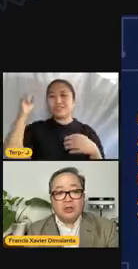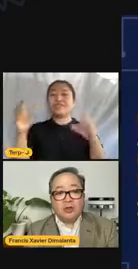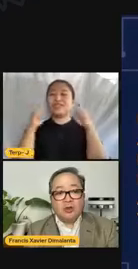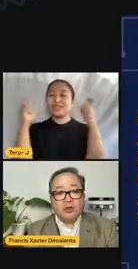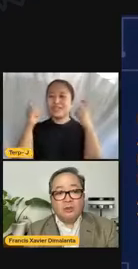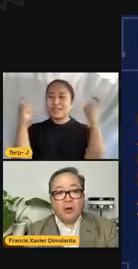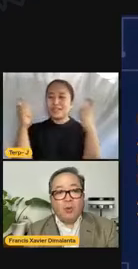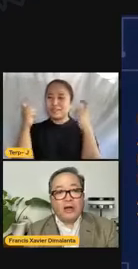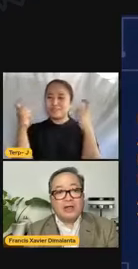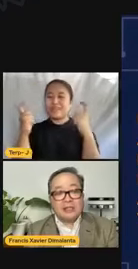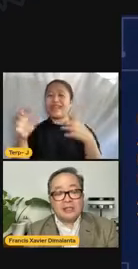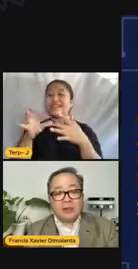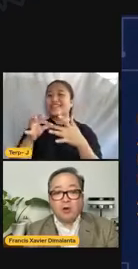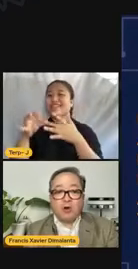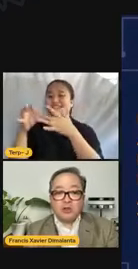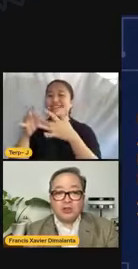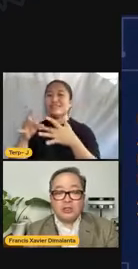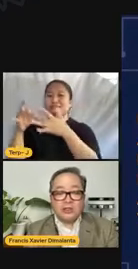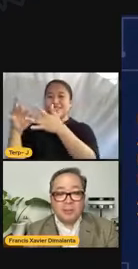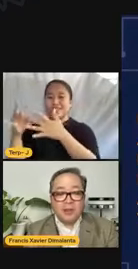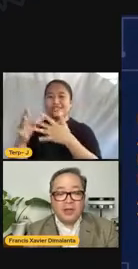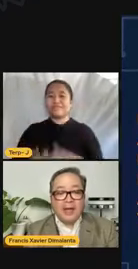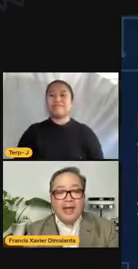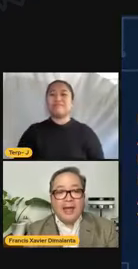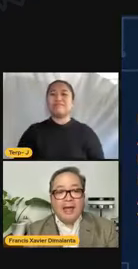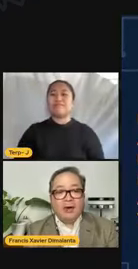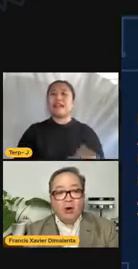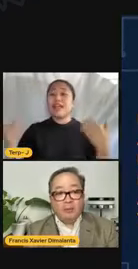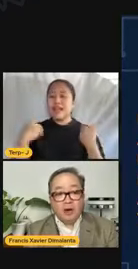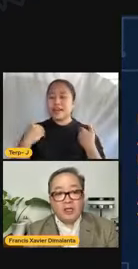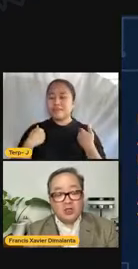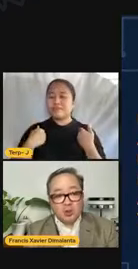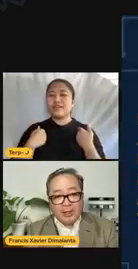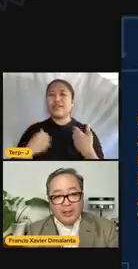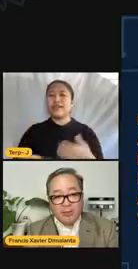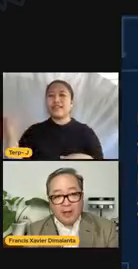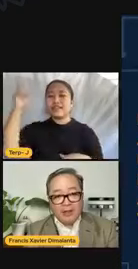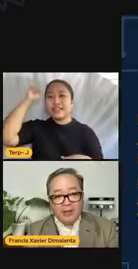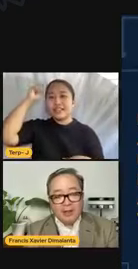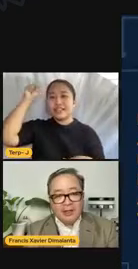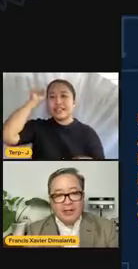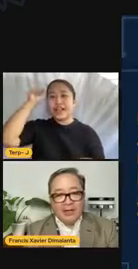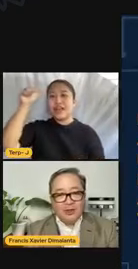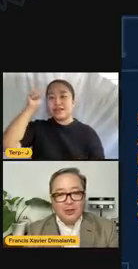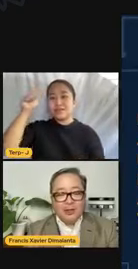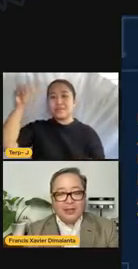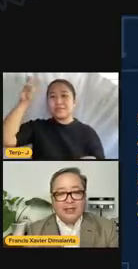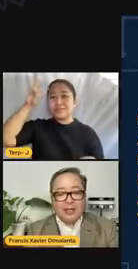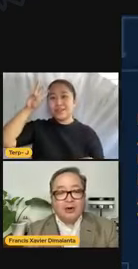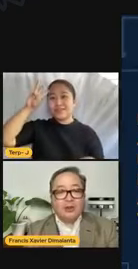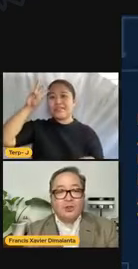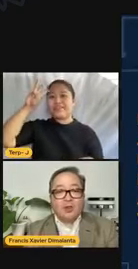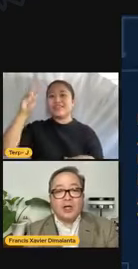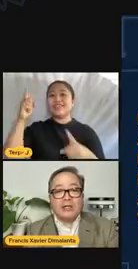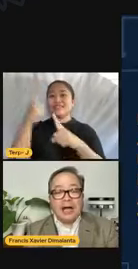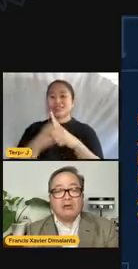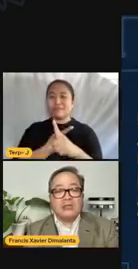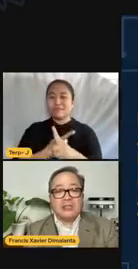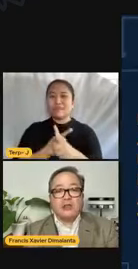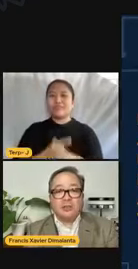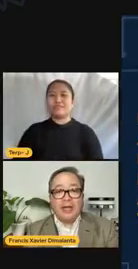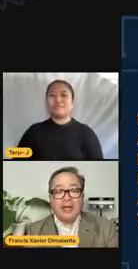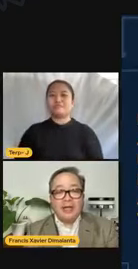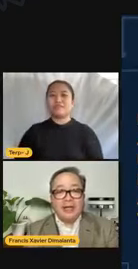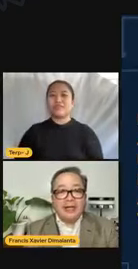Down Syndrome Awareness or Consciousness Month. And on March 21, and you know why they called it World